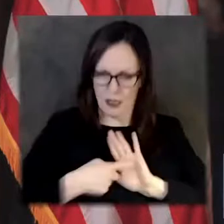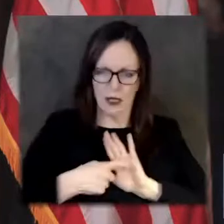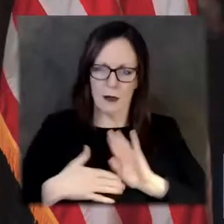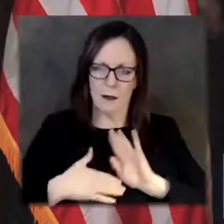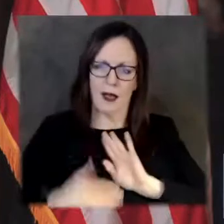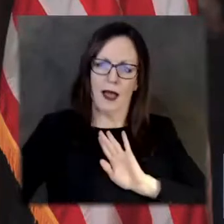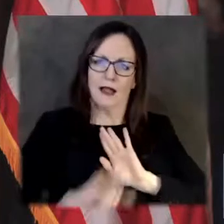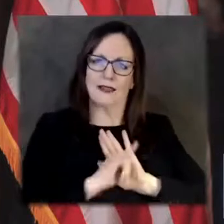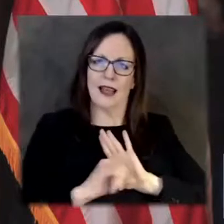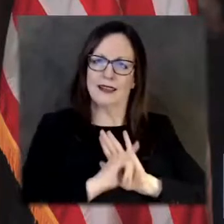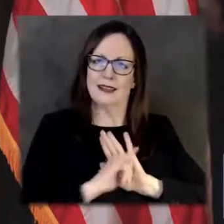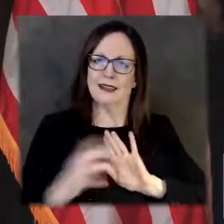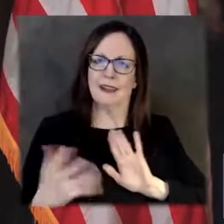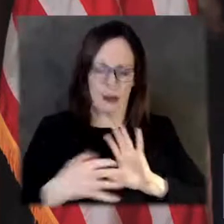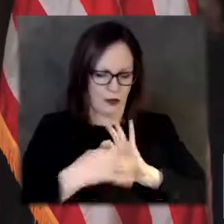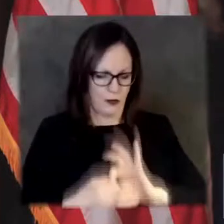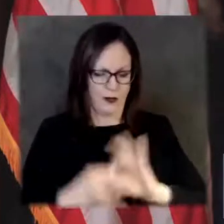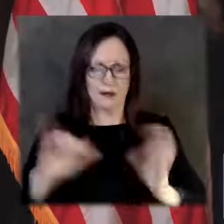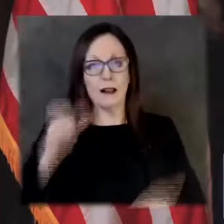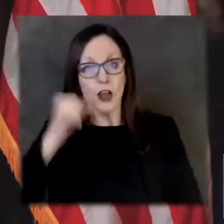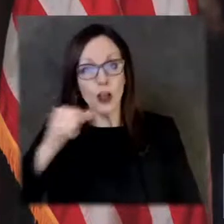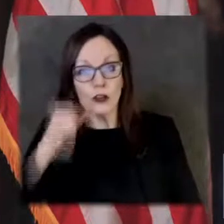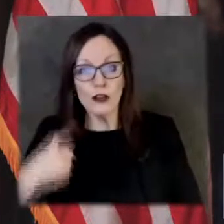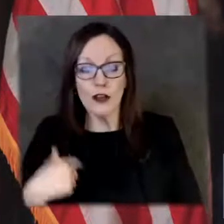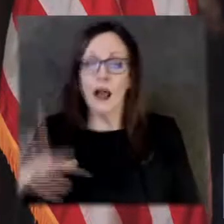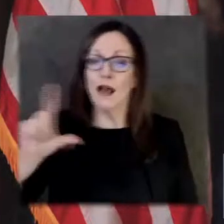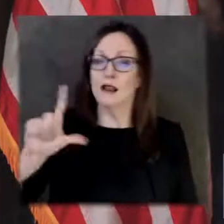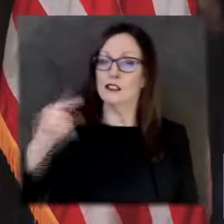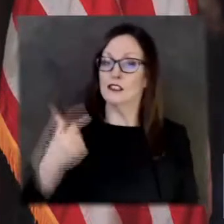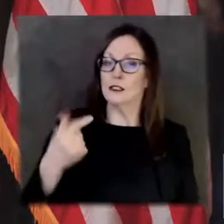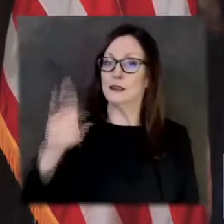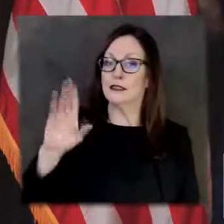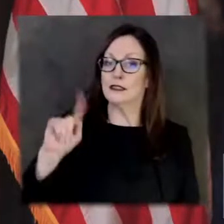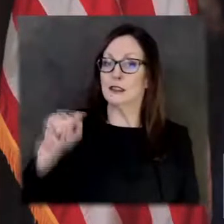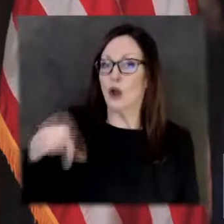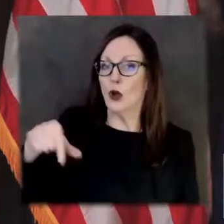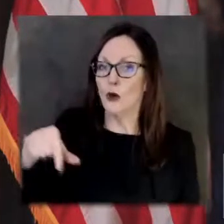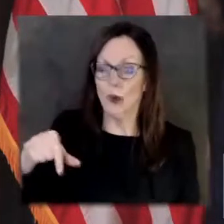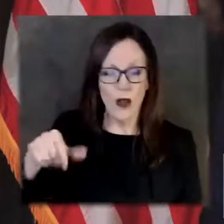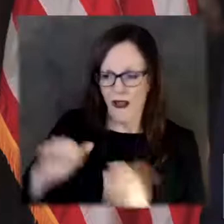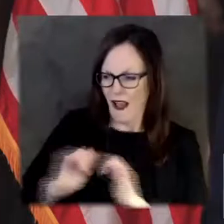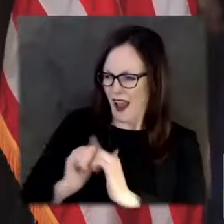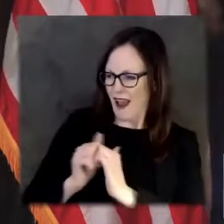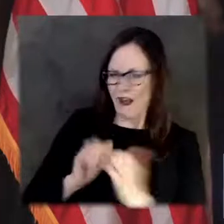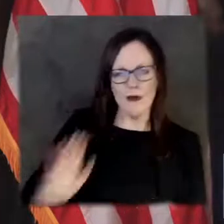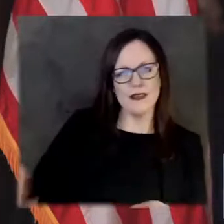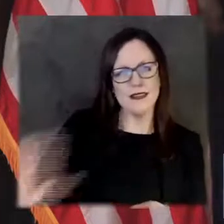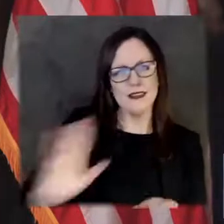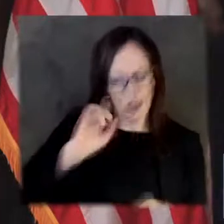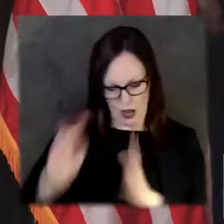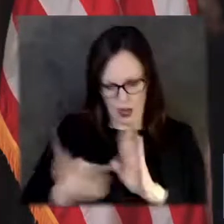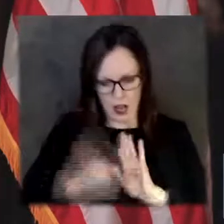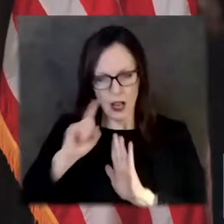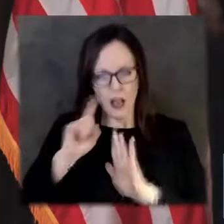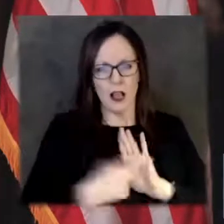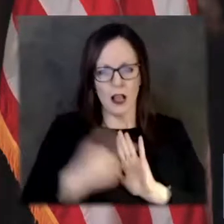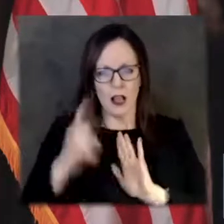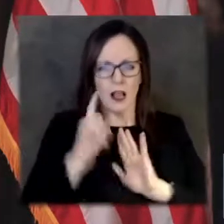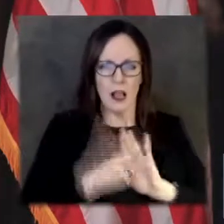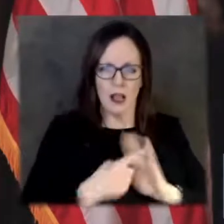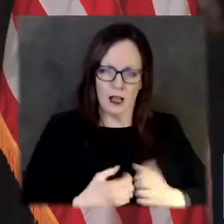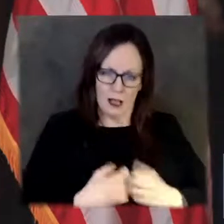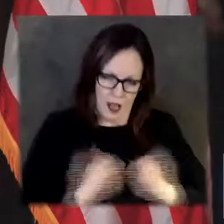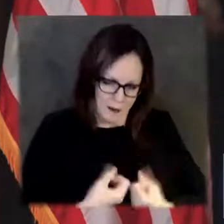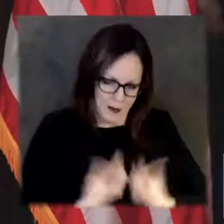needs of girls and LGBTQ youth. We're also going to invest nearly $9 million in a pilot